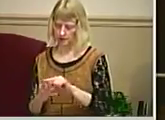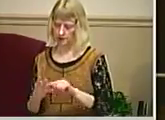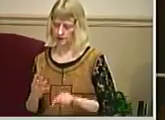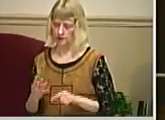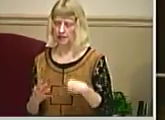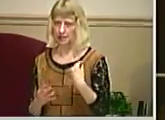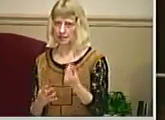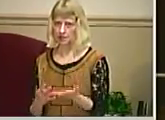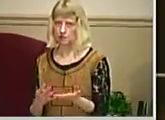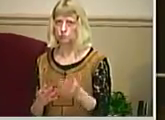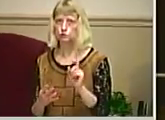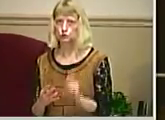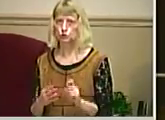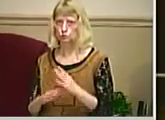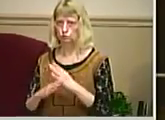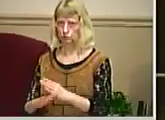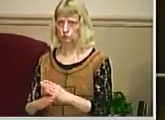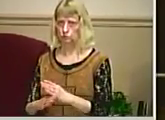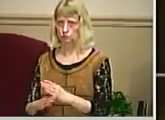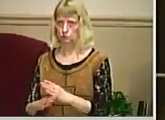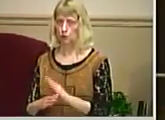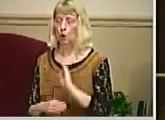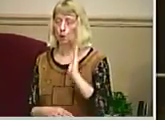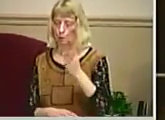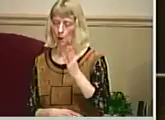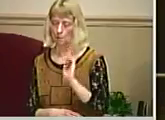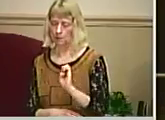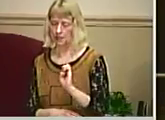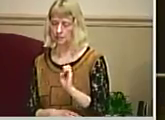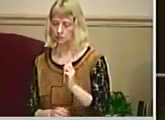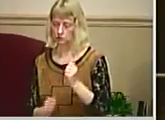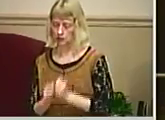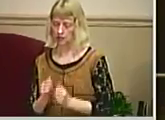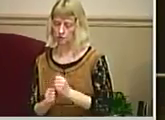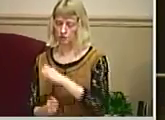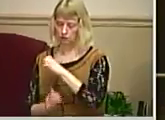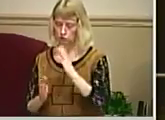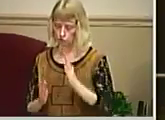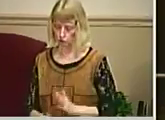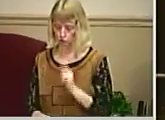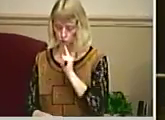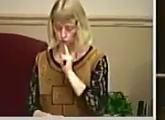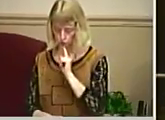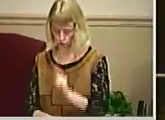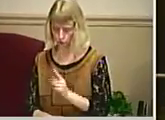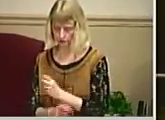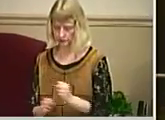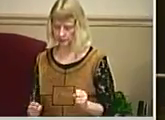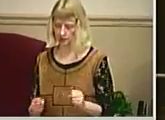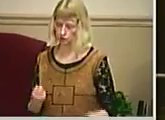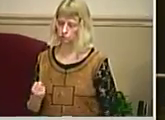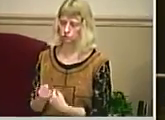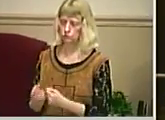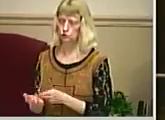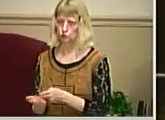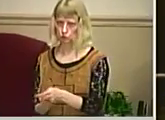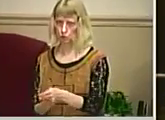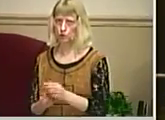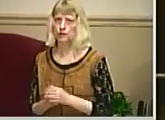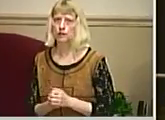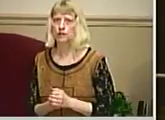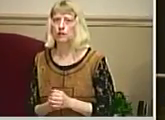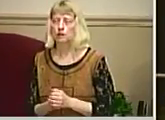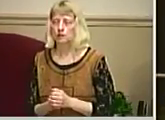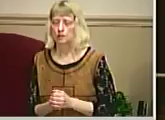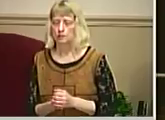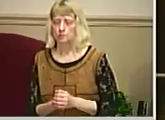I gave should be rejected and will be rejected by every Bible-believing, born-again Christian who wants to stand for truth. But